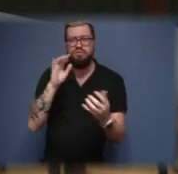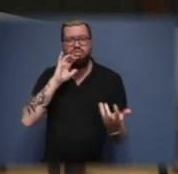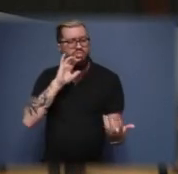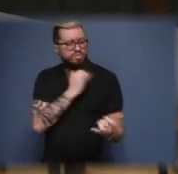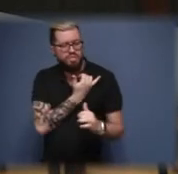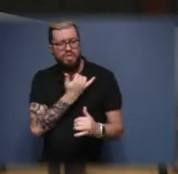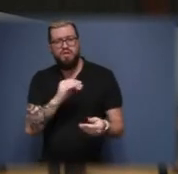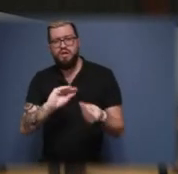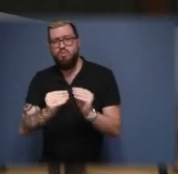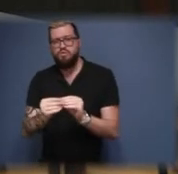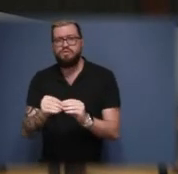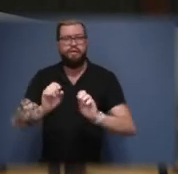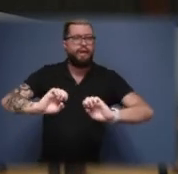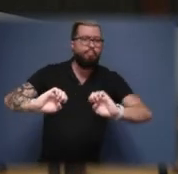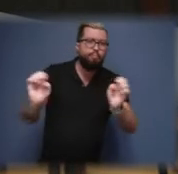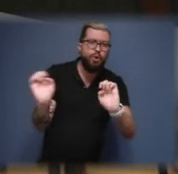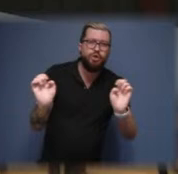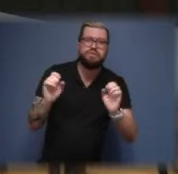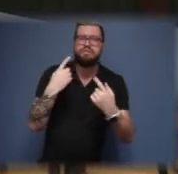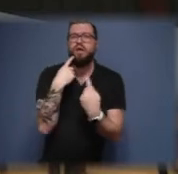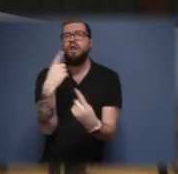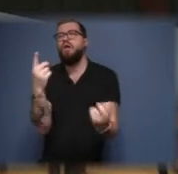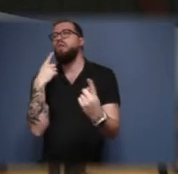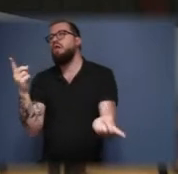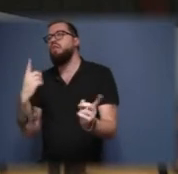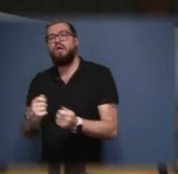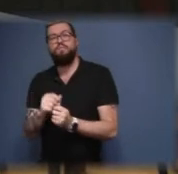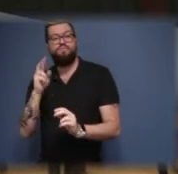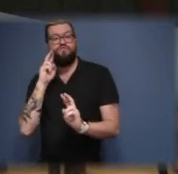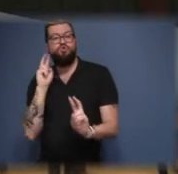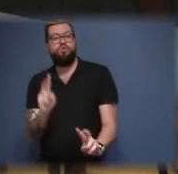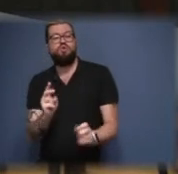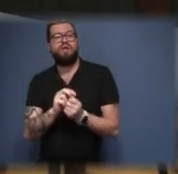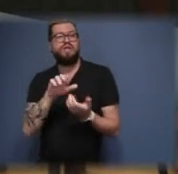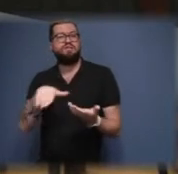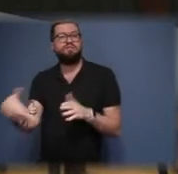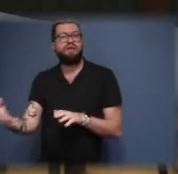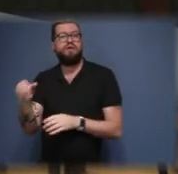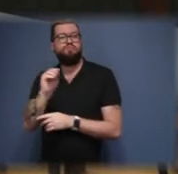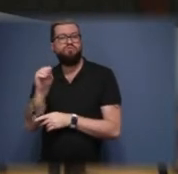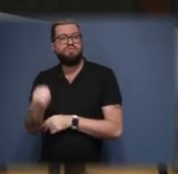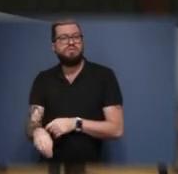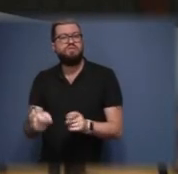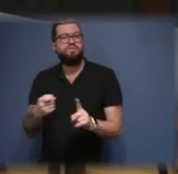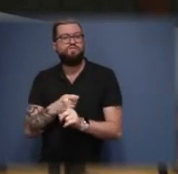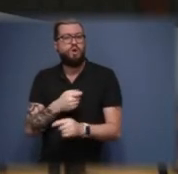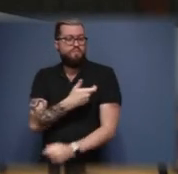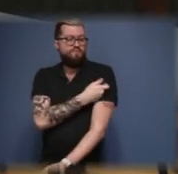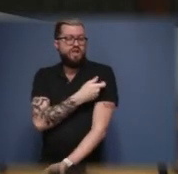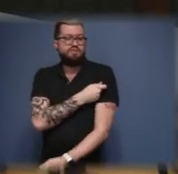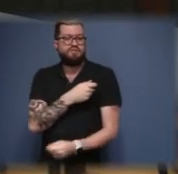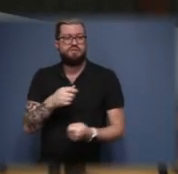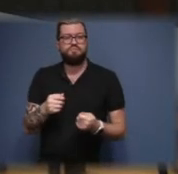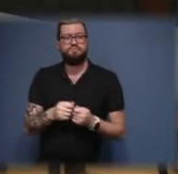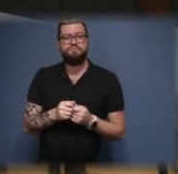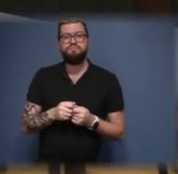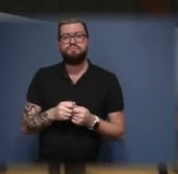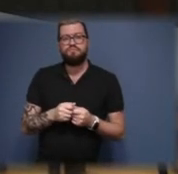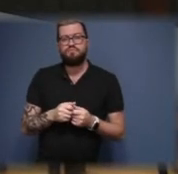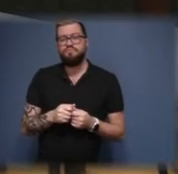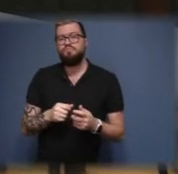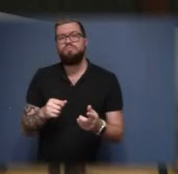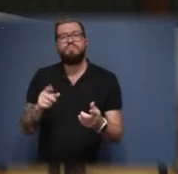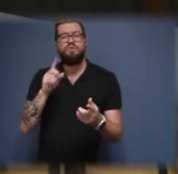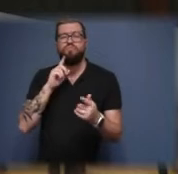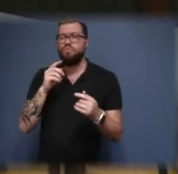use emergency decrees. If you look at it, the death rates and the harm from the vaccines,